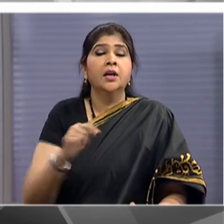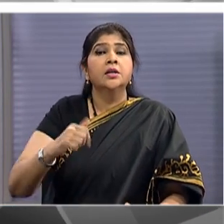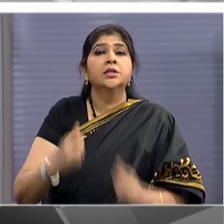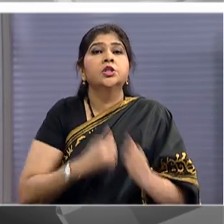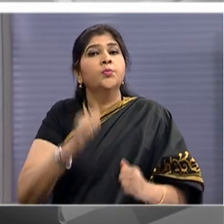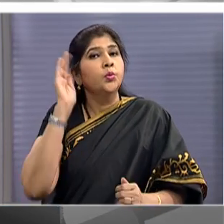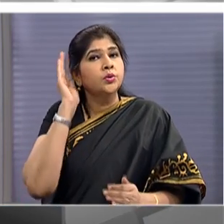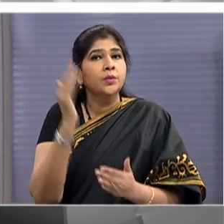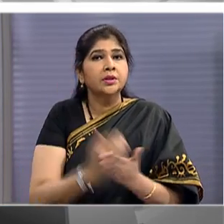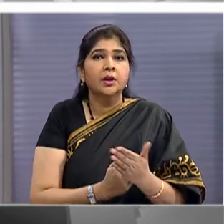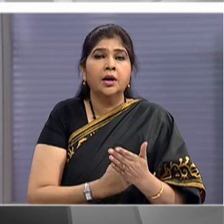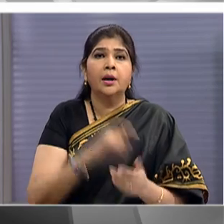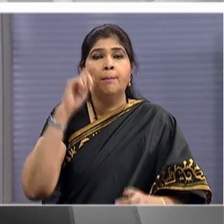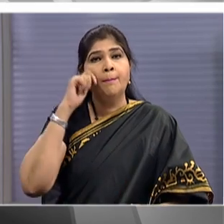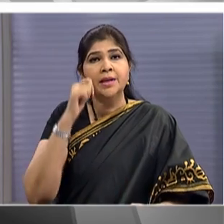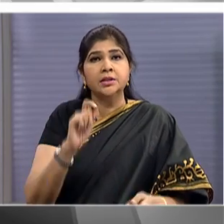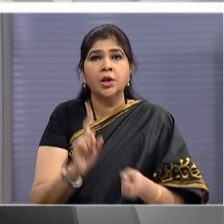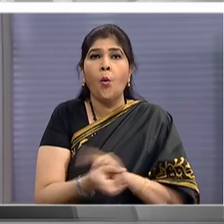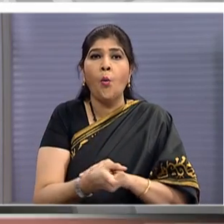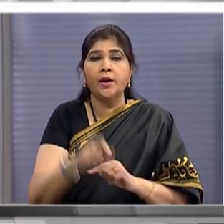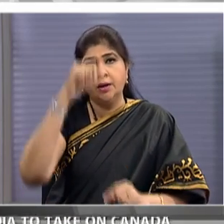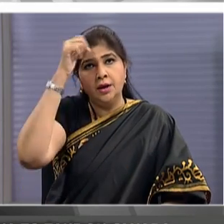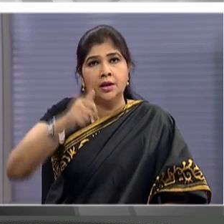Some sports news now. In men's hockey,